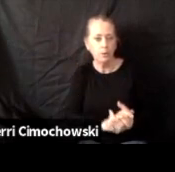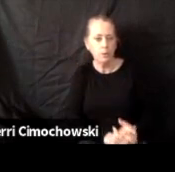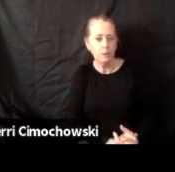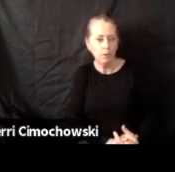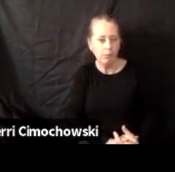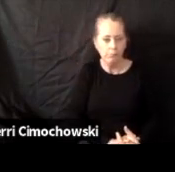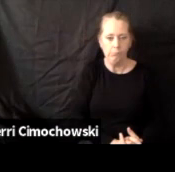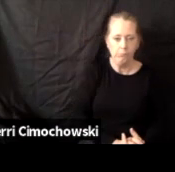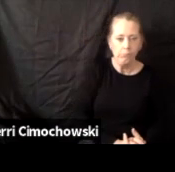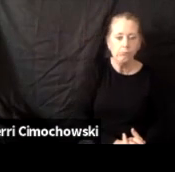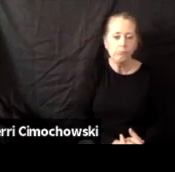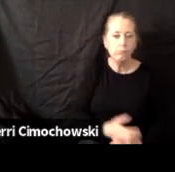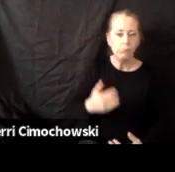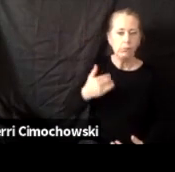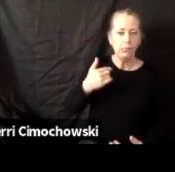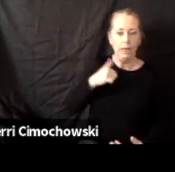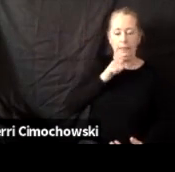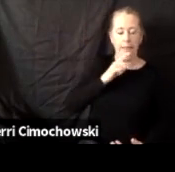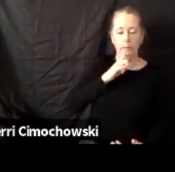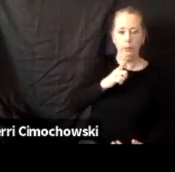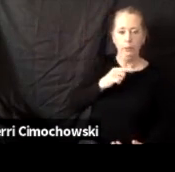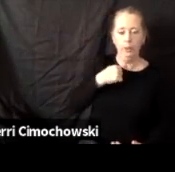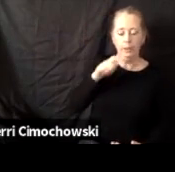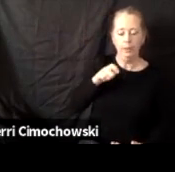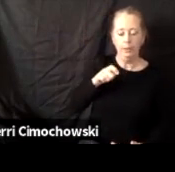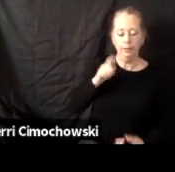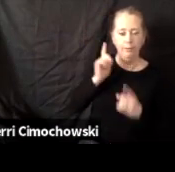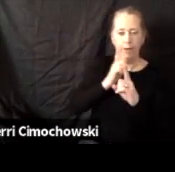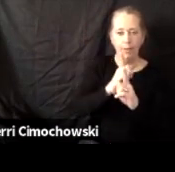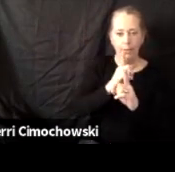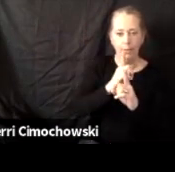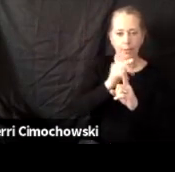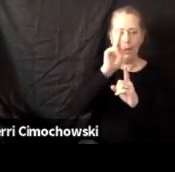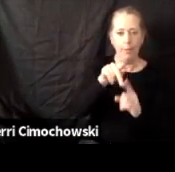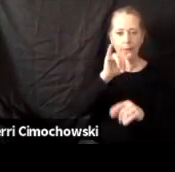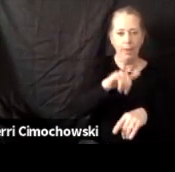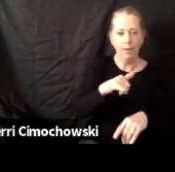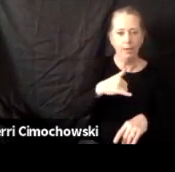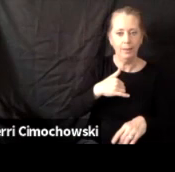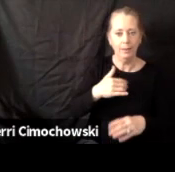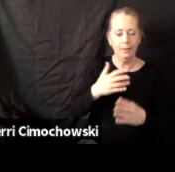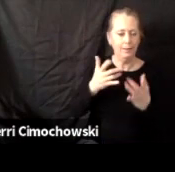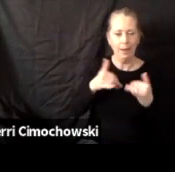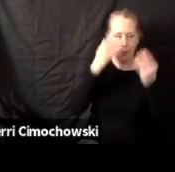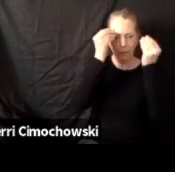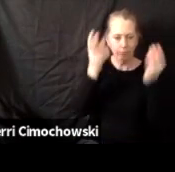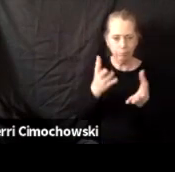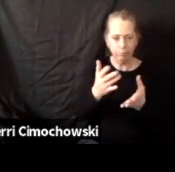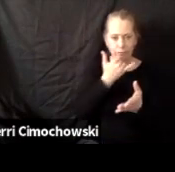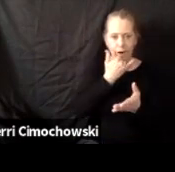I am not sure of. I would have to follow up on that one. I don't want to give inaccurate information.